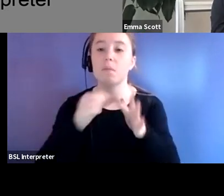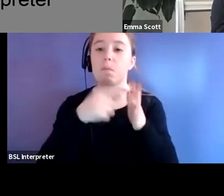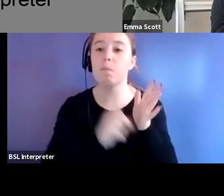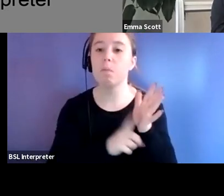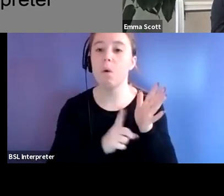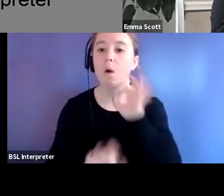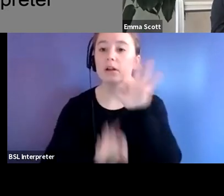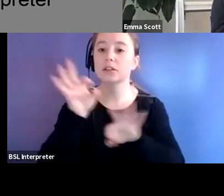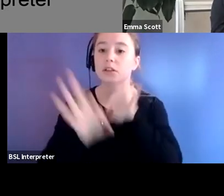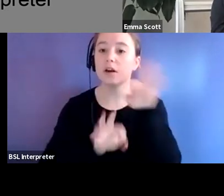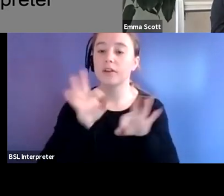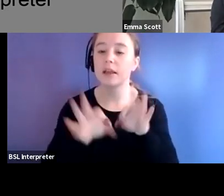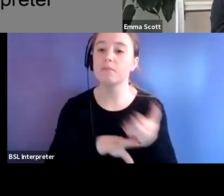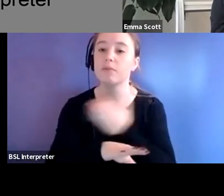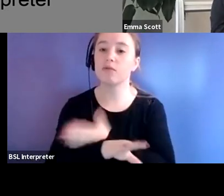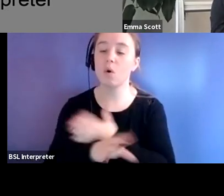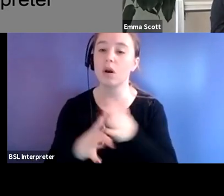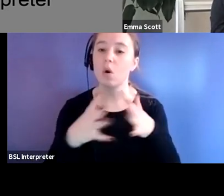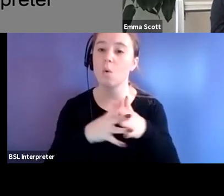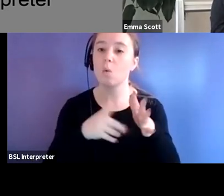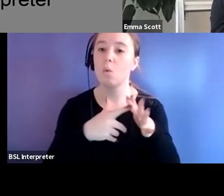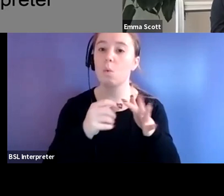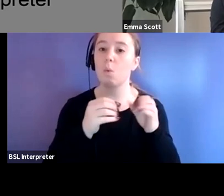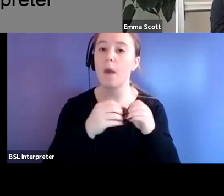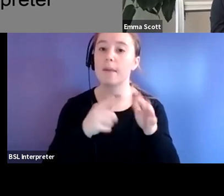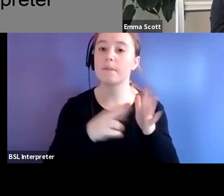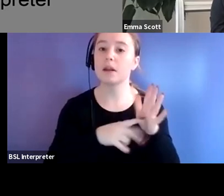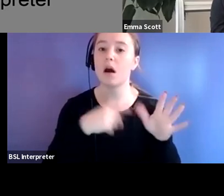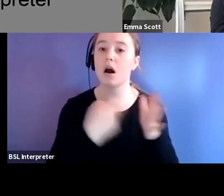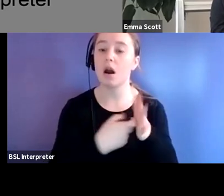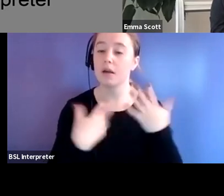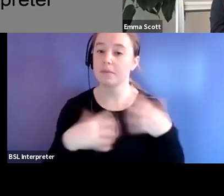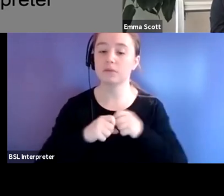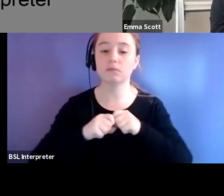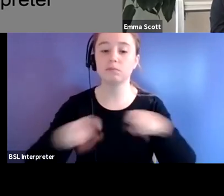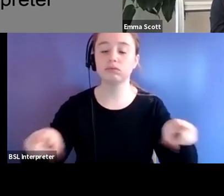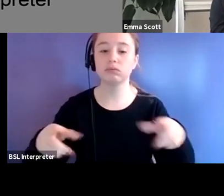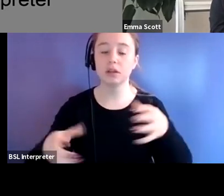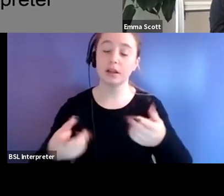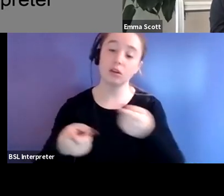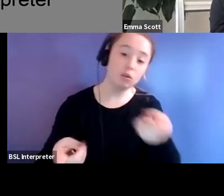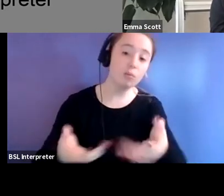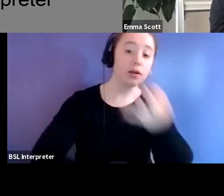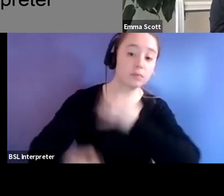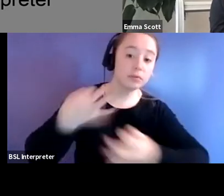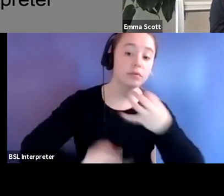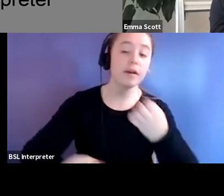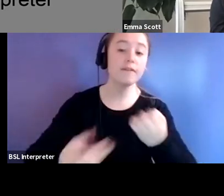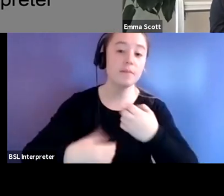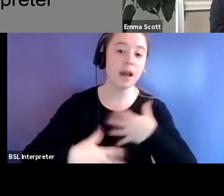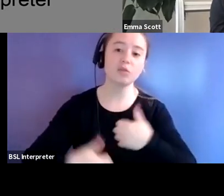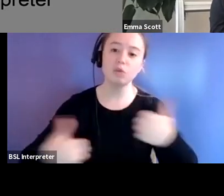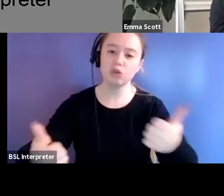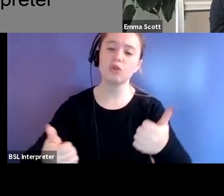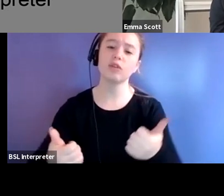around prior to this webinar, which is, so it's really encouraging that we are hearing those messages, and we'll look forward to seeing how